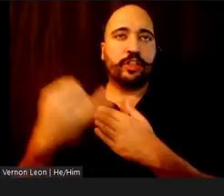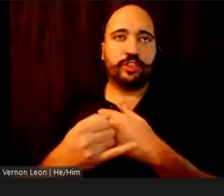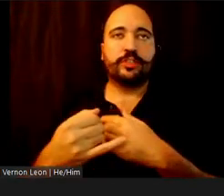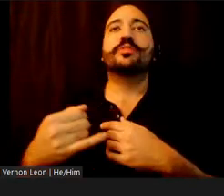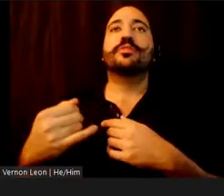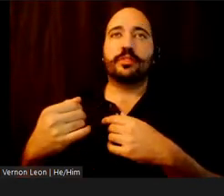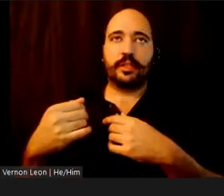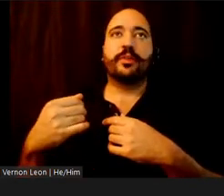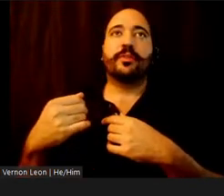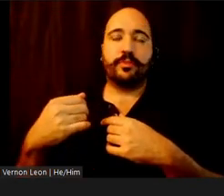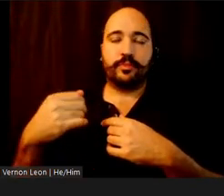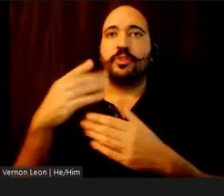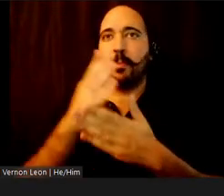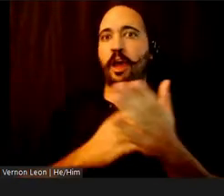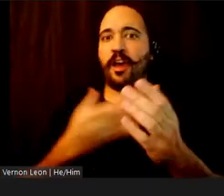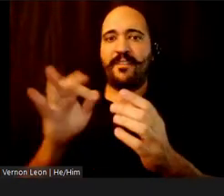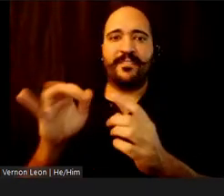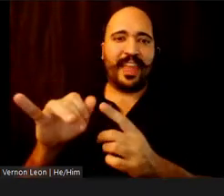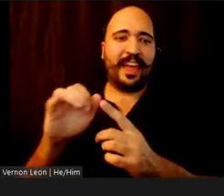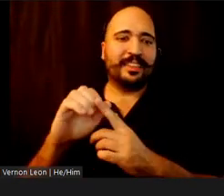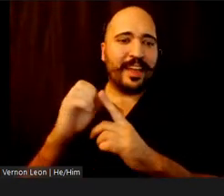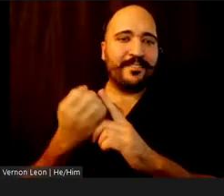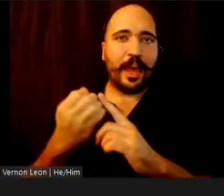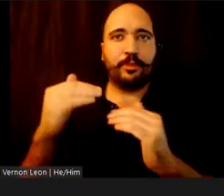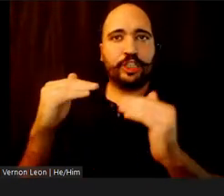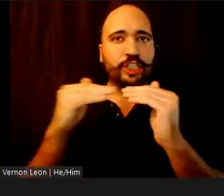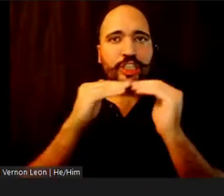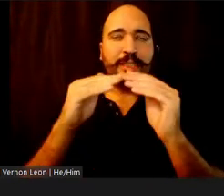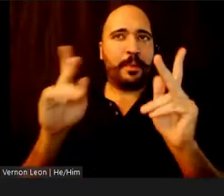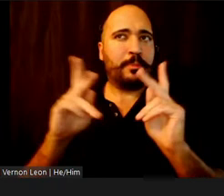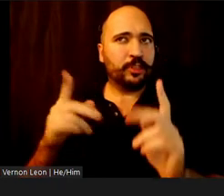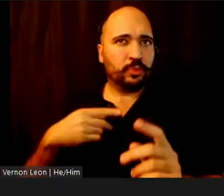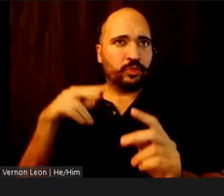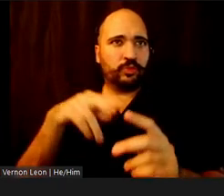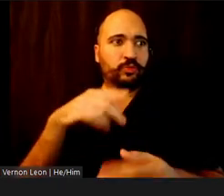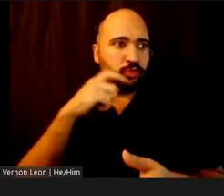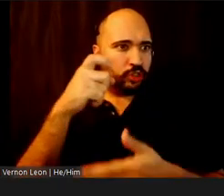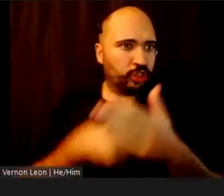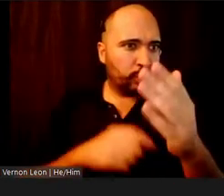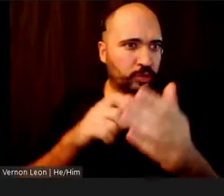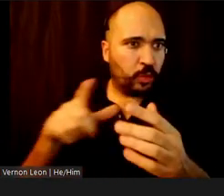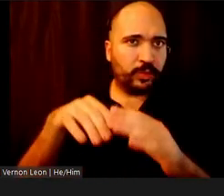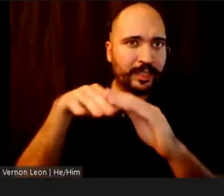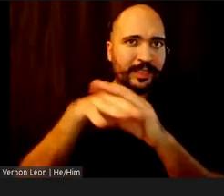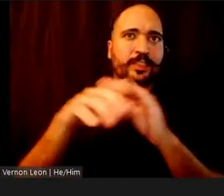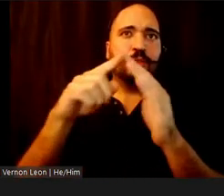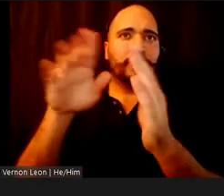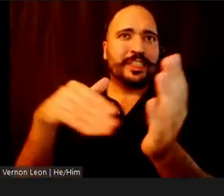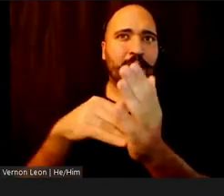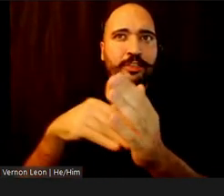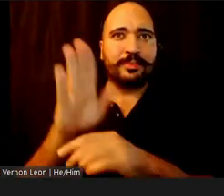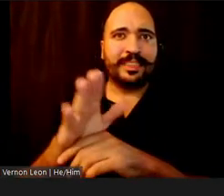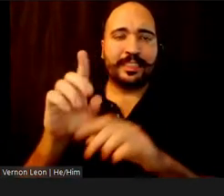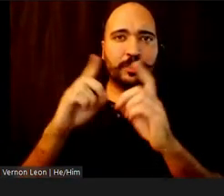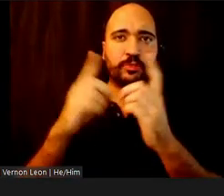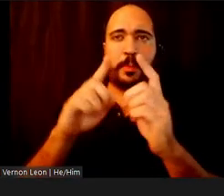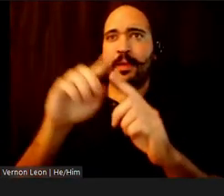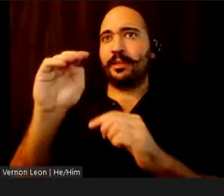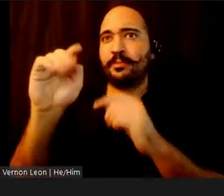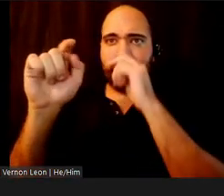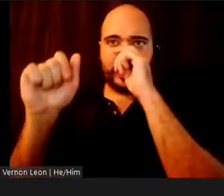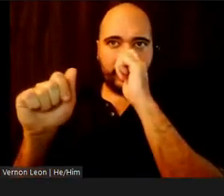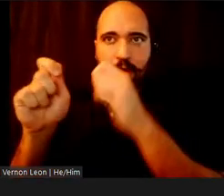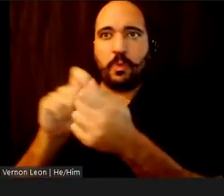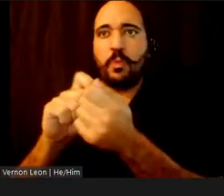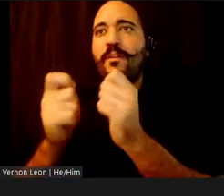part of an environmental justice population is that they will be charged a toll to drive into the Central Business District. However, the MTA Reform and Traffic Mobility